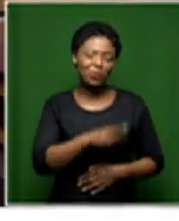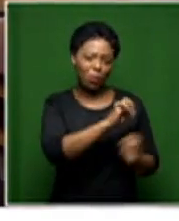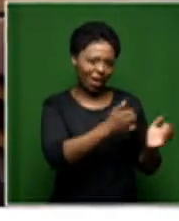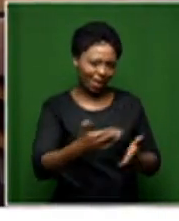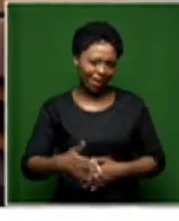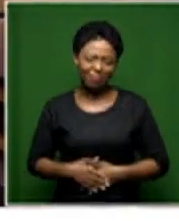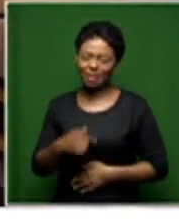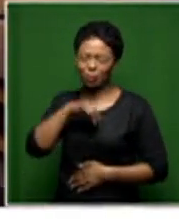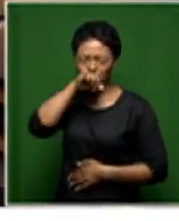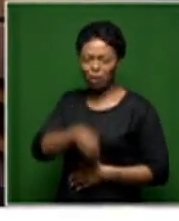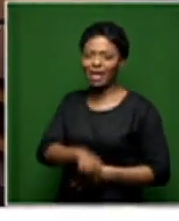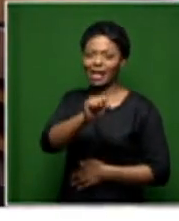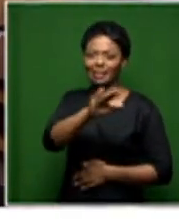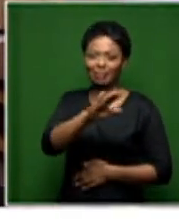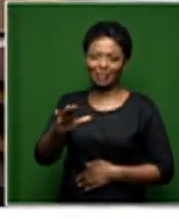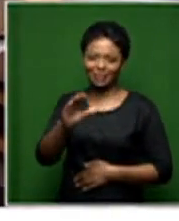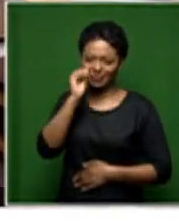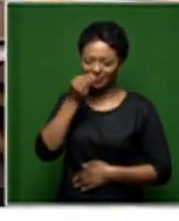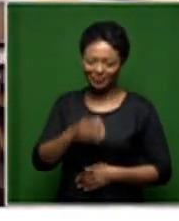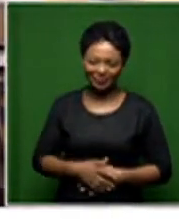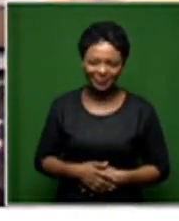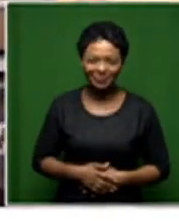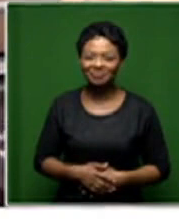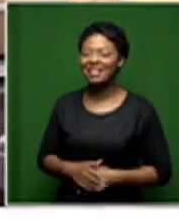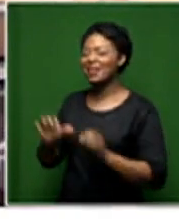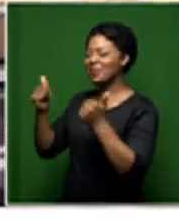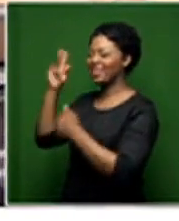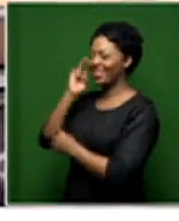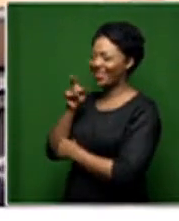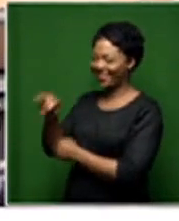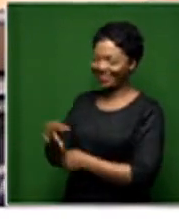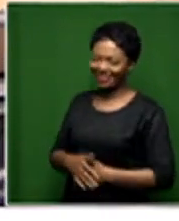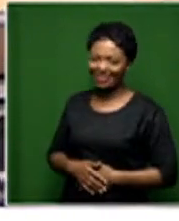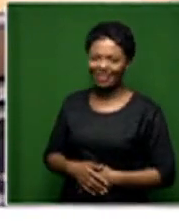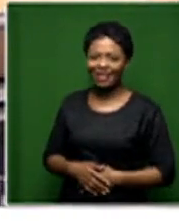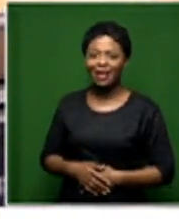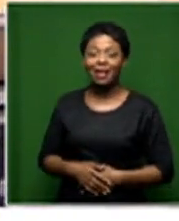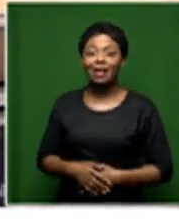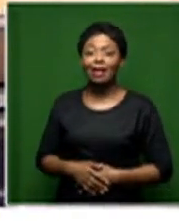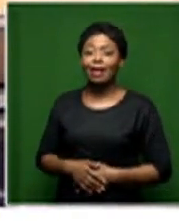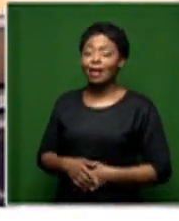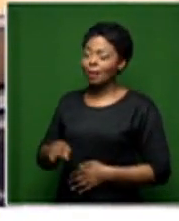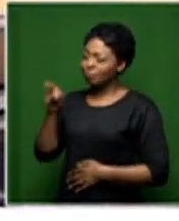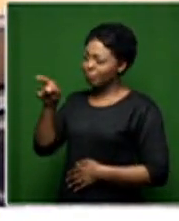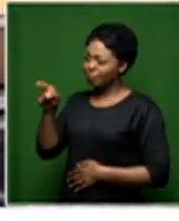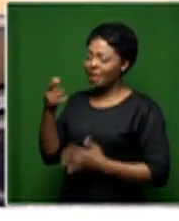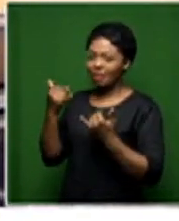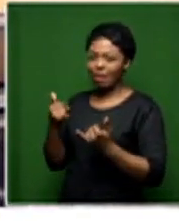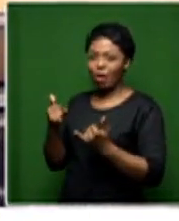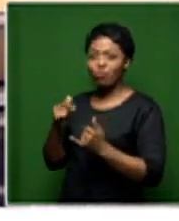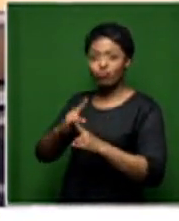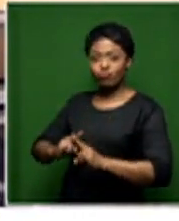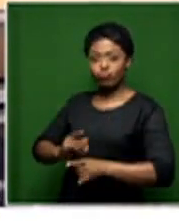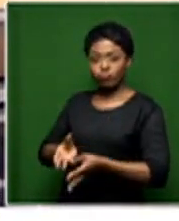the SABC platform. Good to hear that. Now, Jackie, you are the adult fiction winner of this year's South African Book